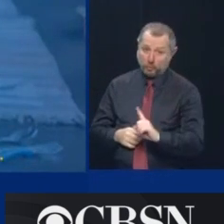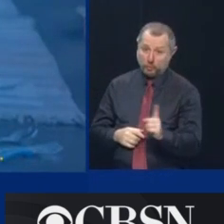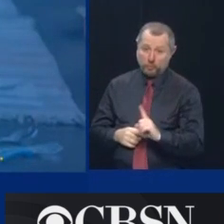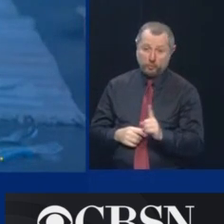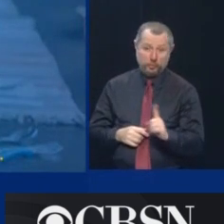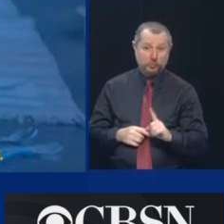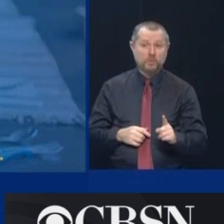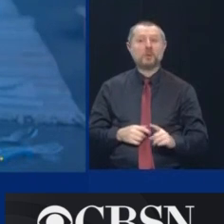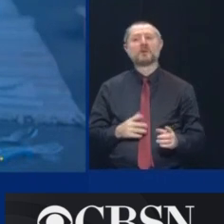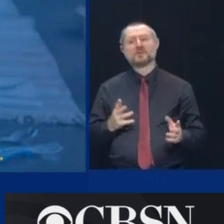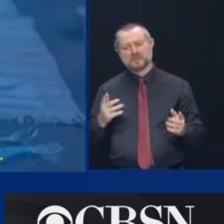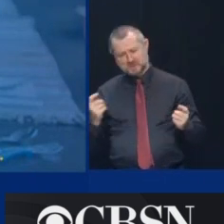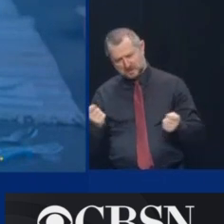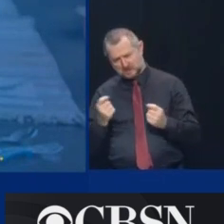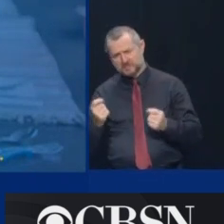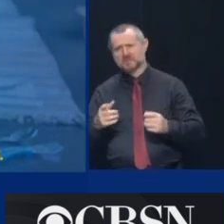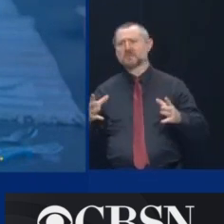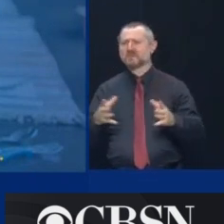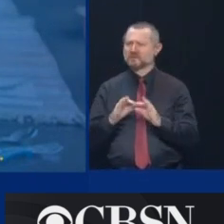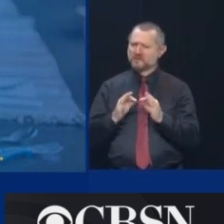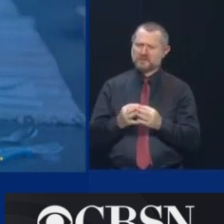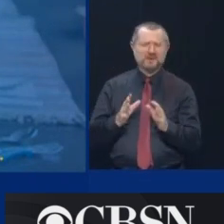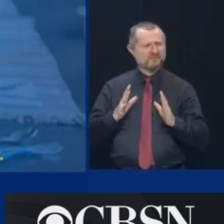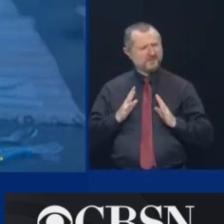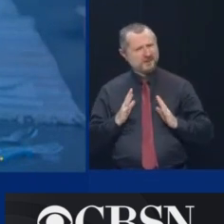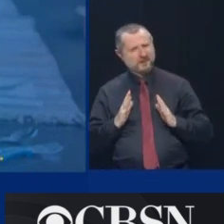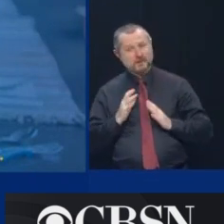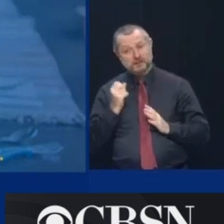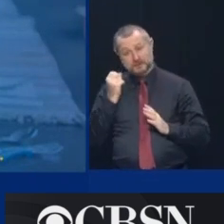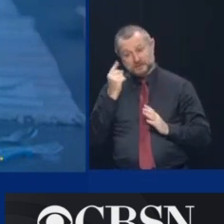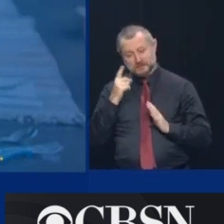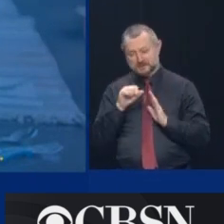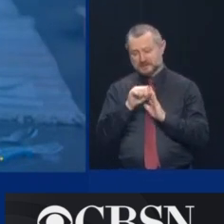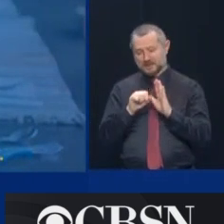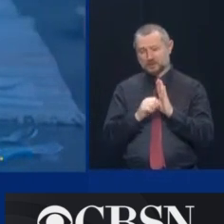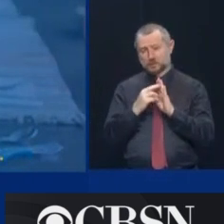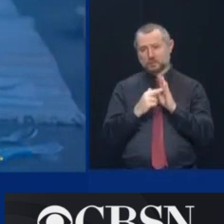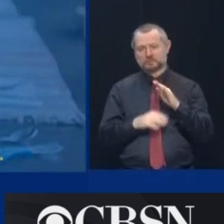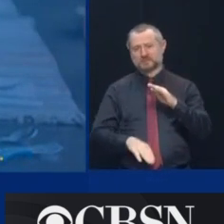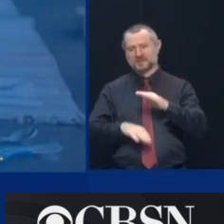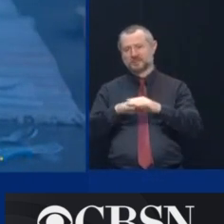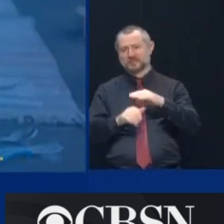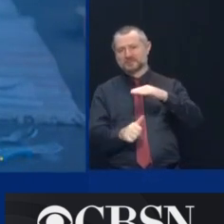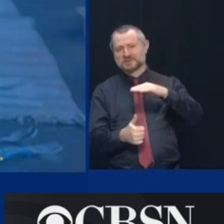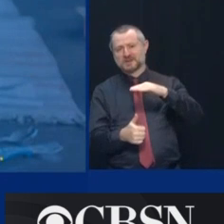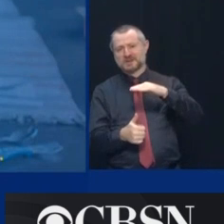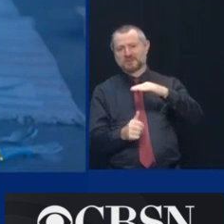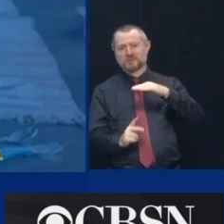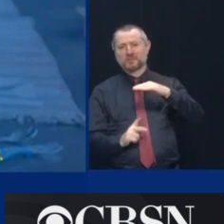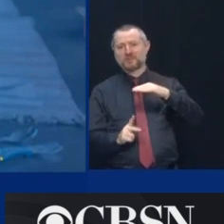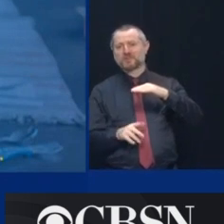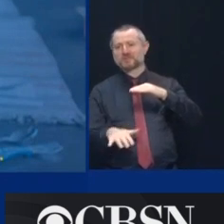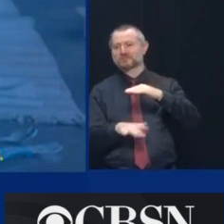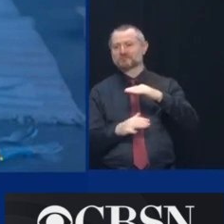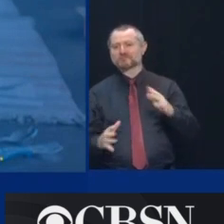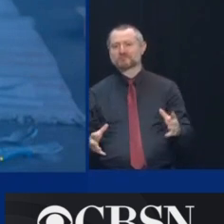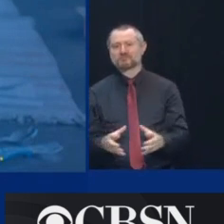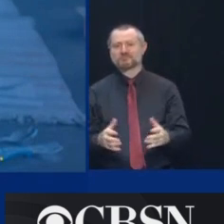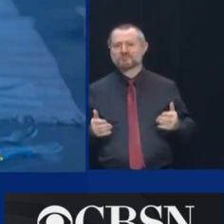your family. State rule is no more than 10 people in the household.